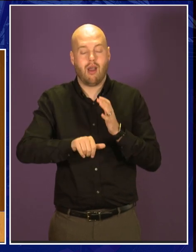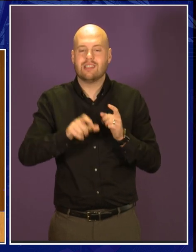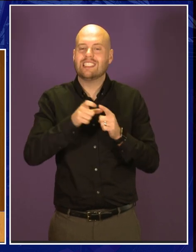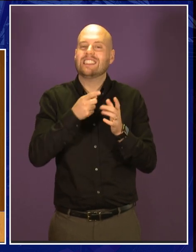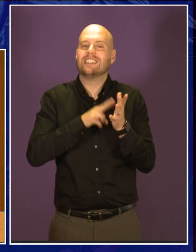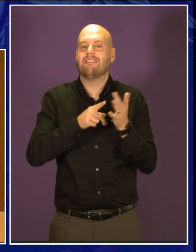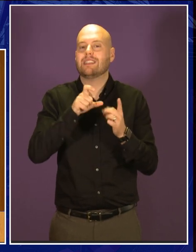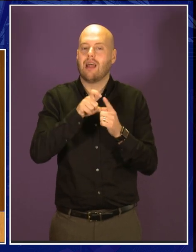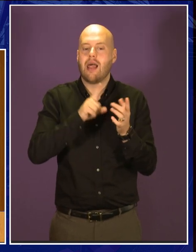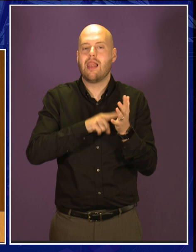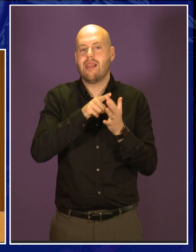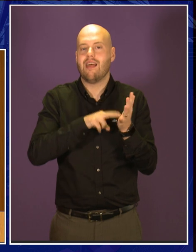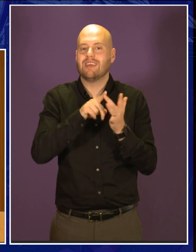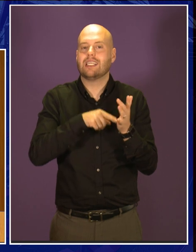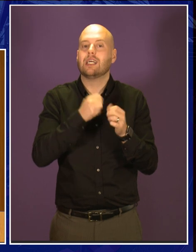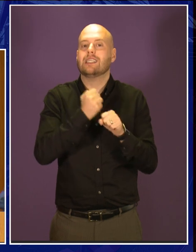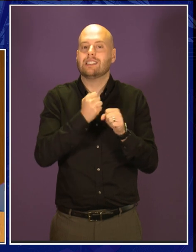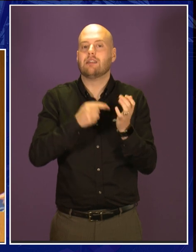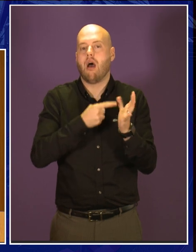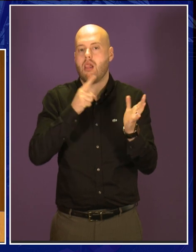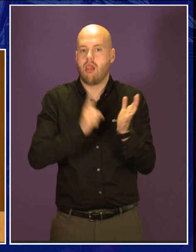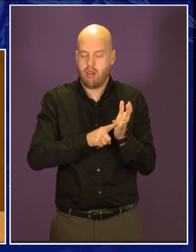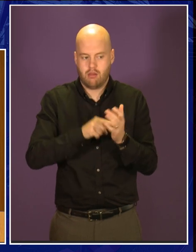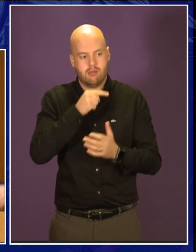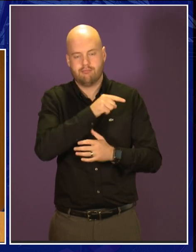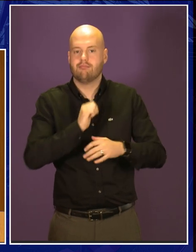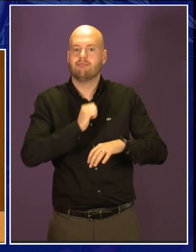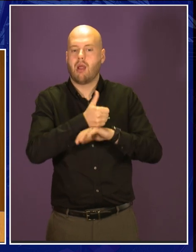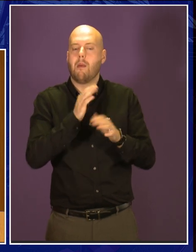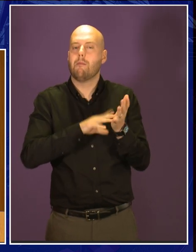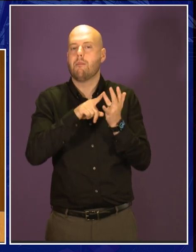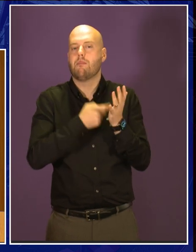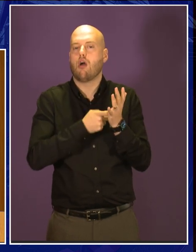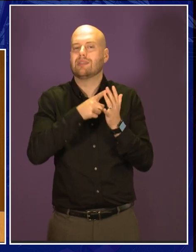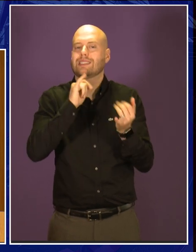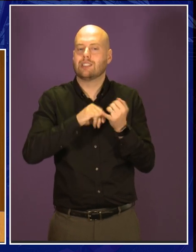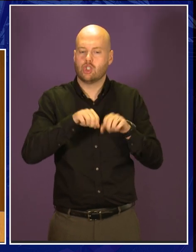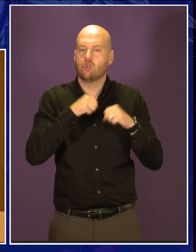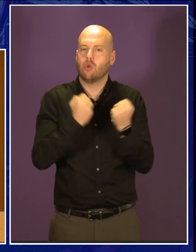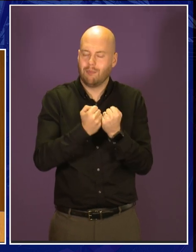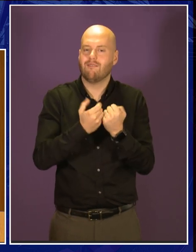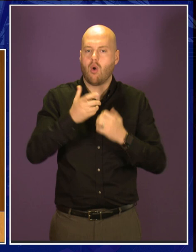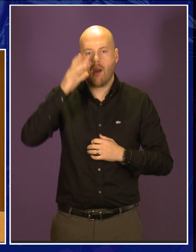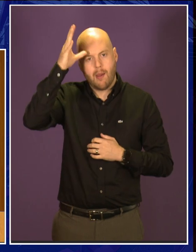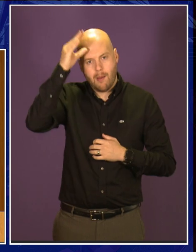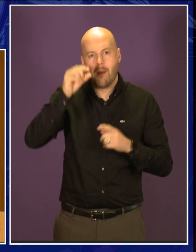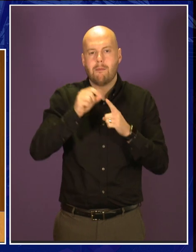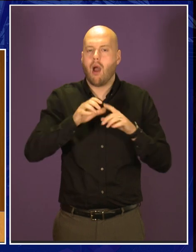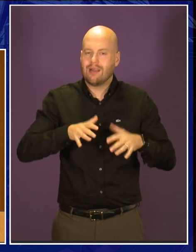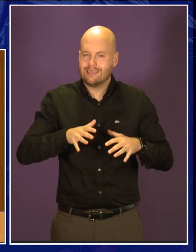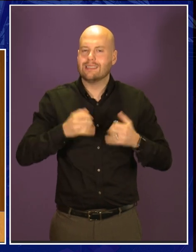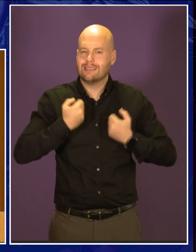Leventhal, Programme Director and Founding Teacher of the Mark Morris Group for Dance Parkinson's Disease Programme, and Prince